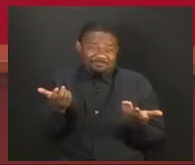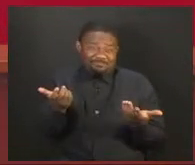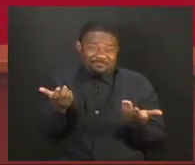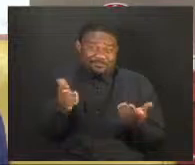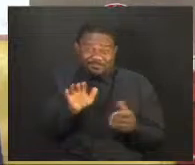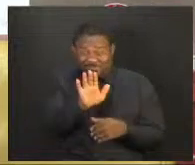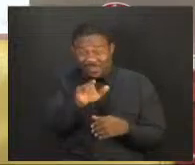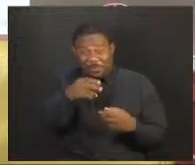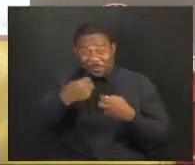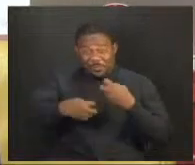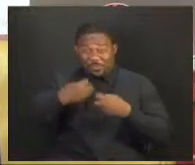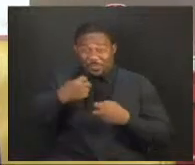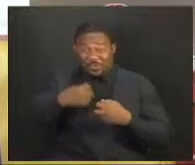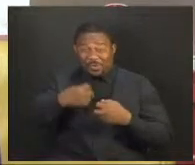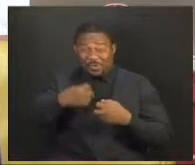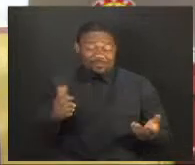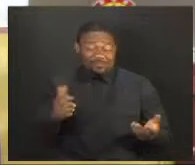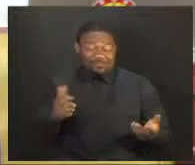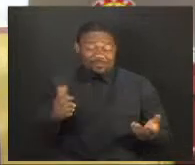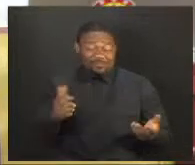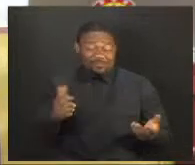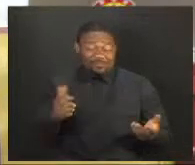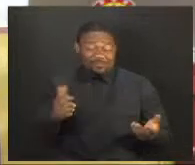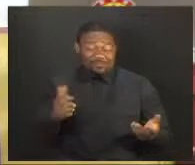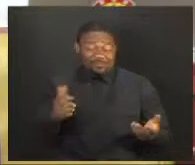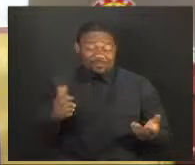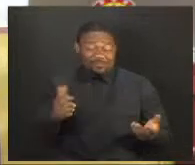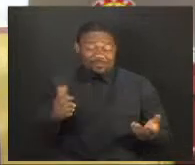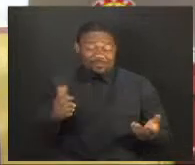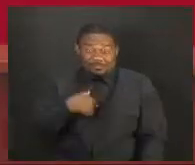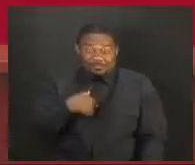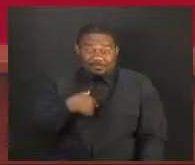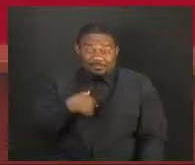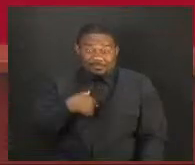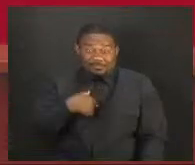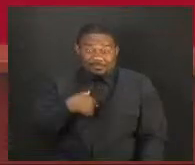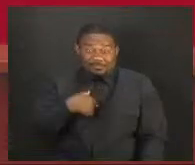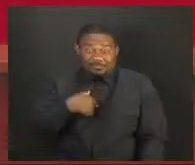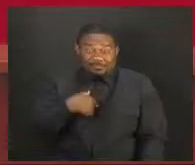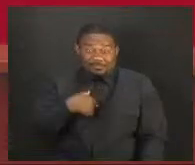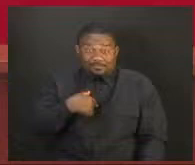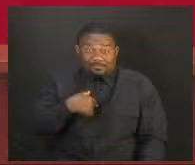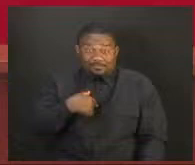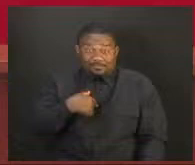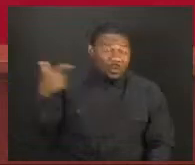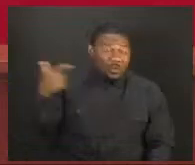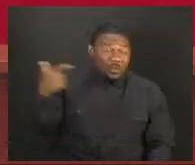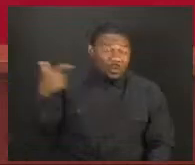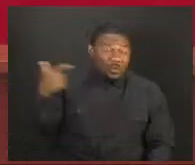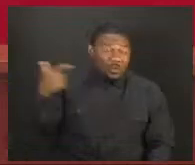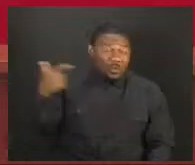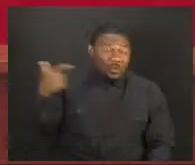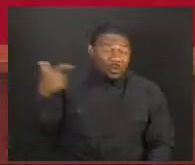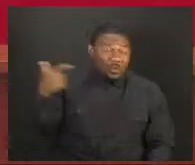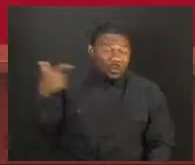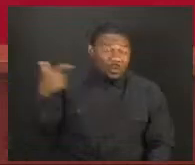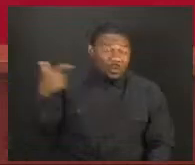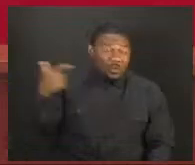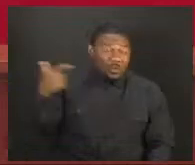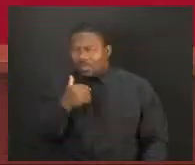you. If it is that the whole house have not been given copies, that I can come